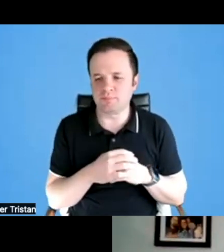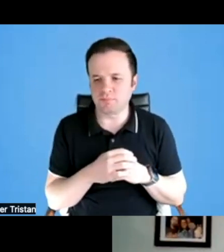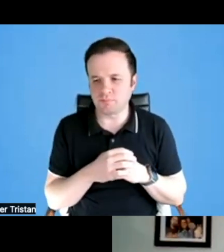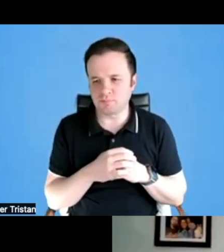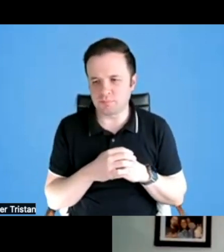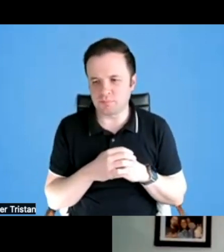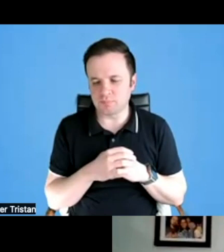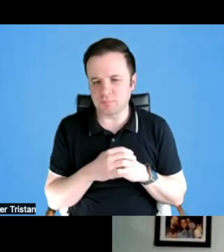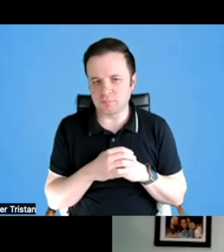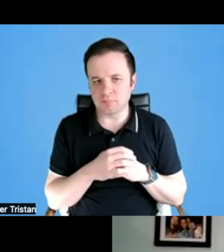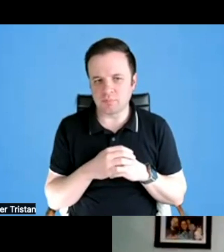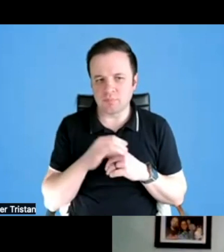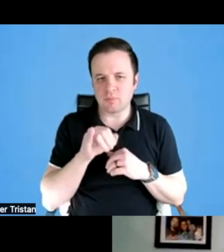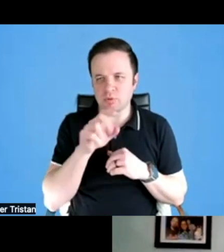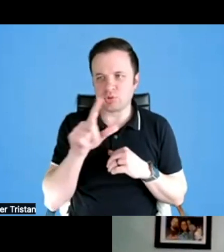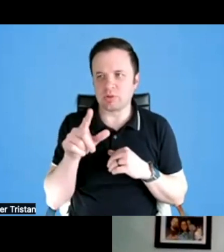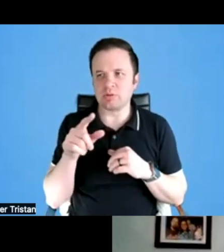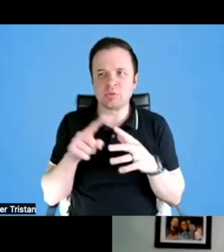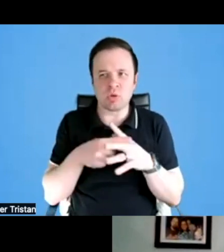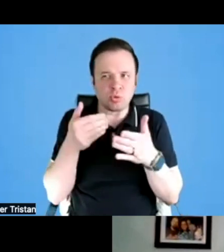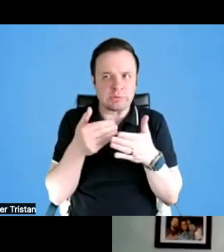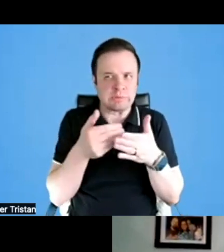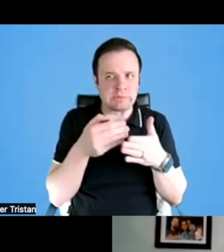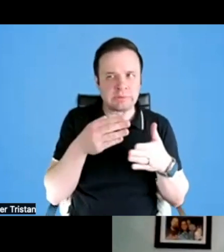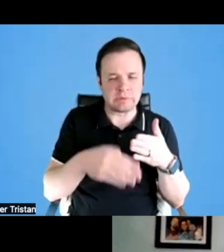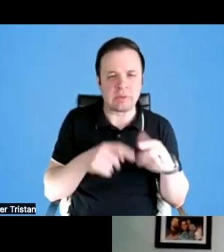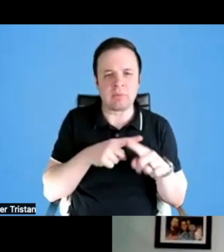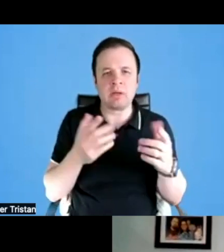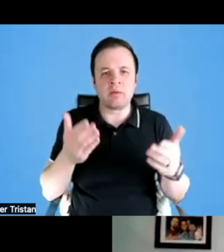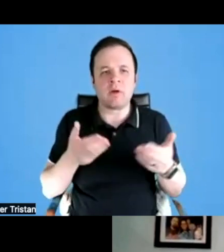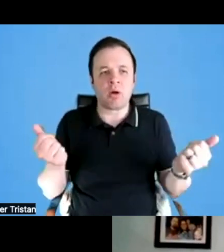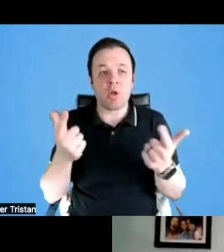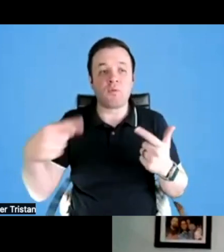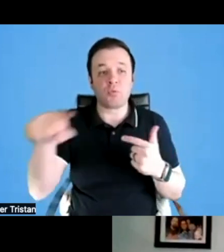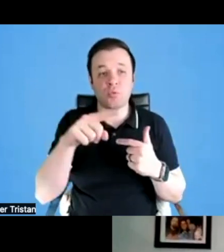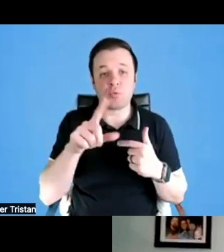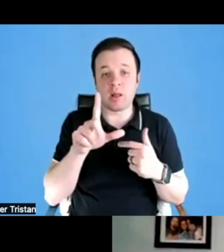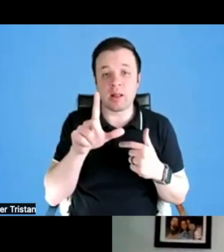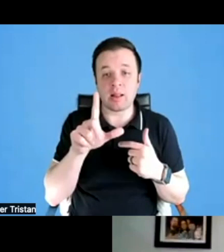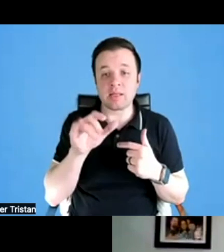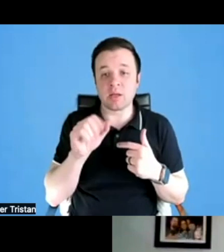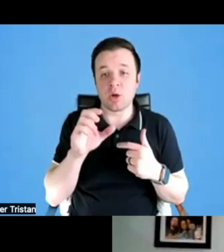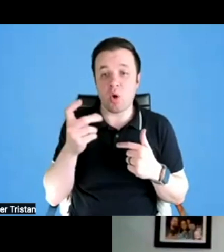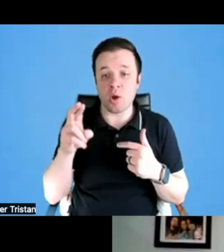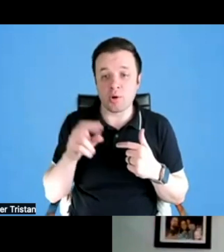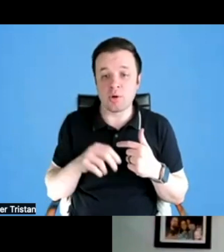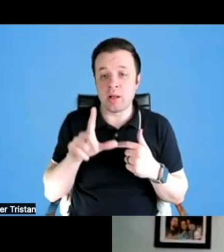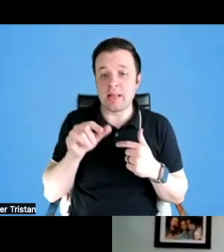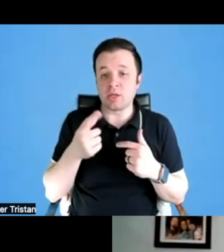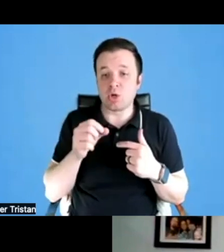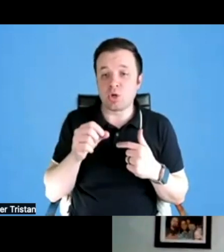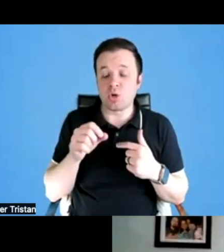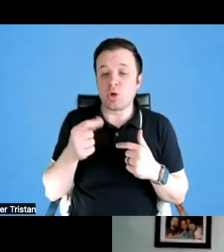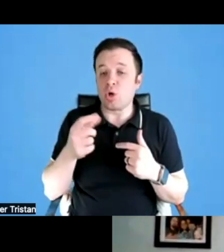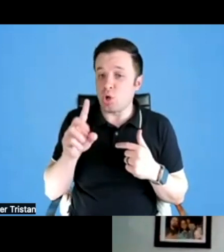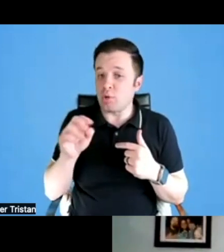So we're starting to come to the end of our time. So I wanted to just invite all of you, Lisa O'Connor, Lisa Goodman, and Kelly, just to